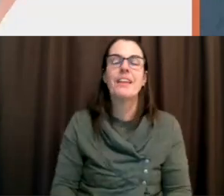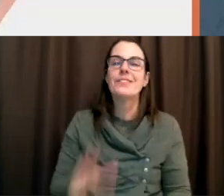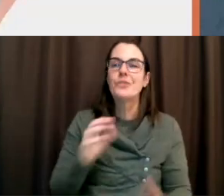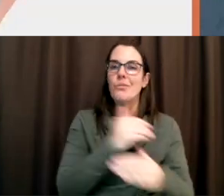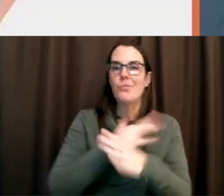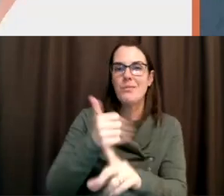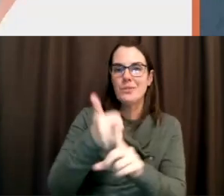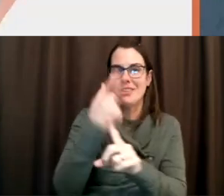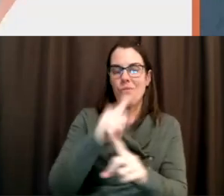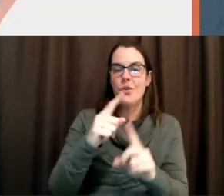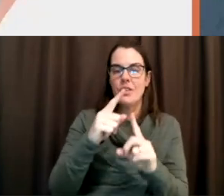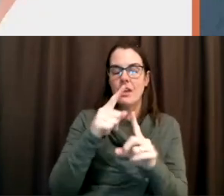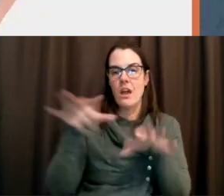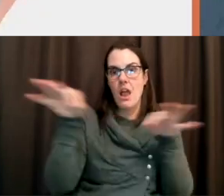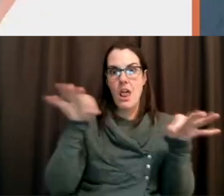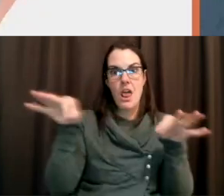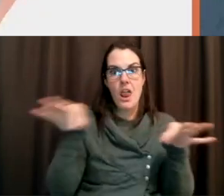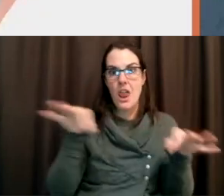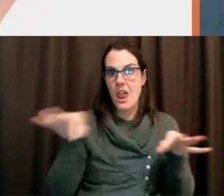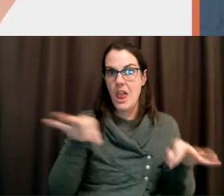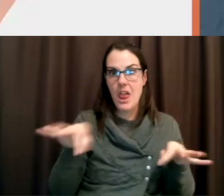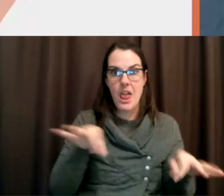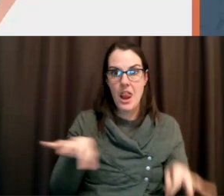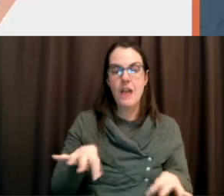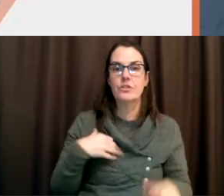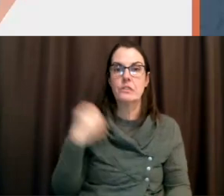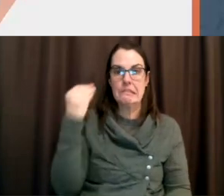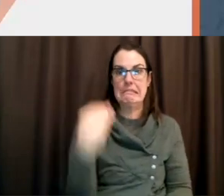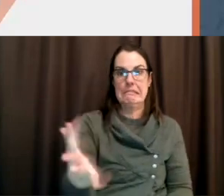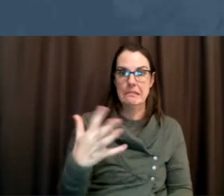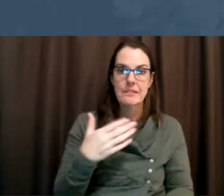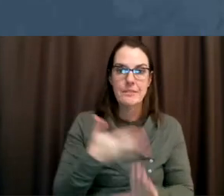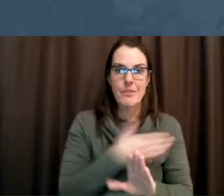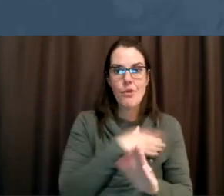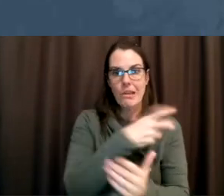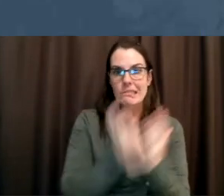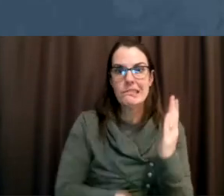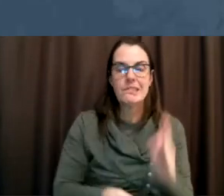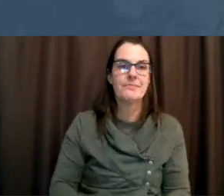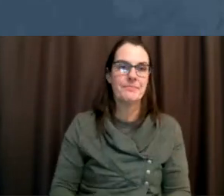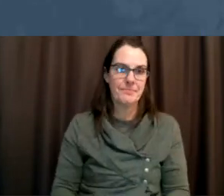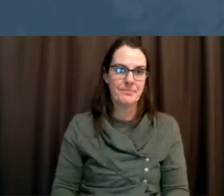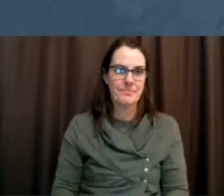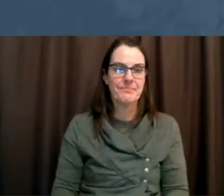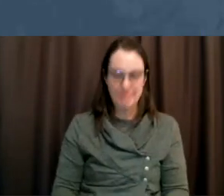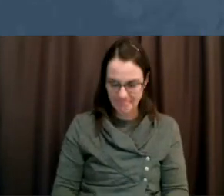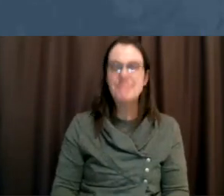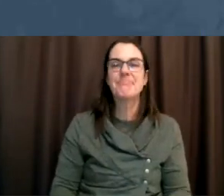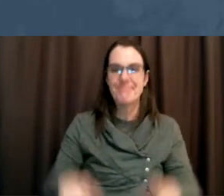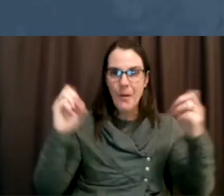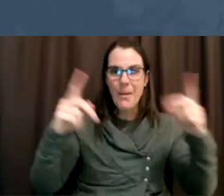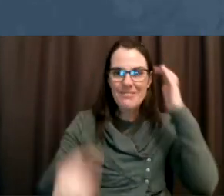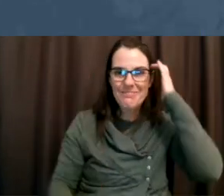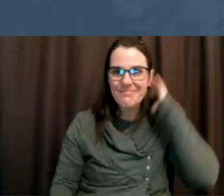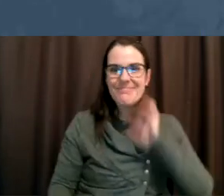in this. Yeah, just putting that out there before we really jump into things. Okay, so today we are going